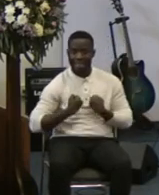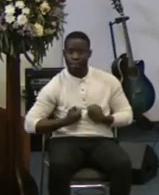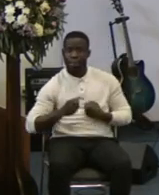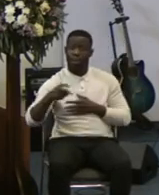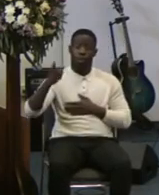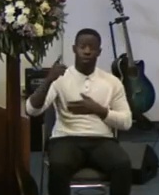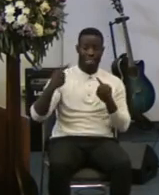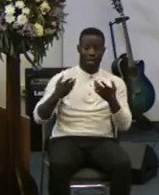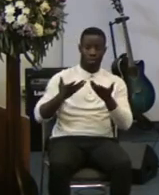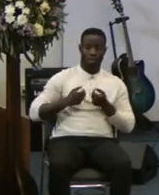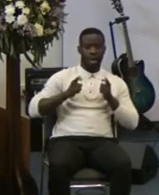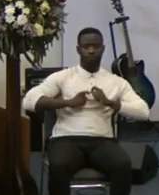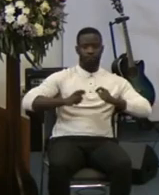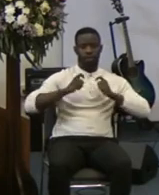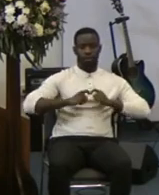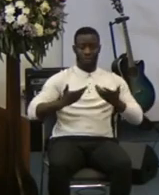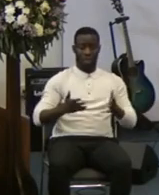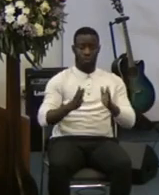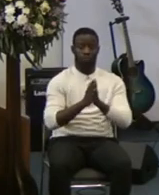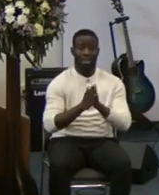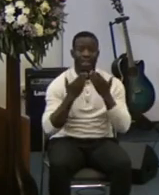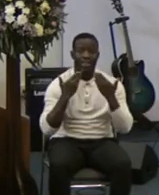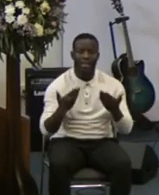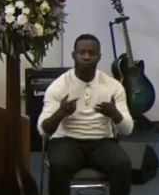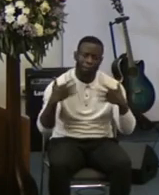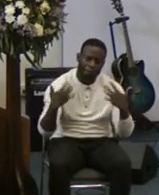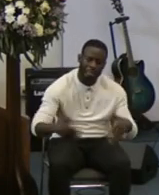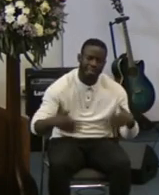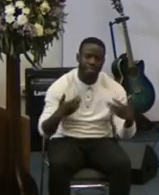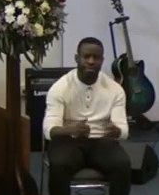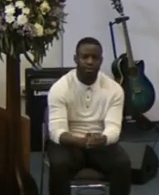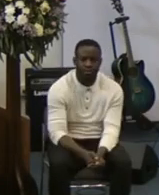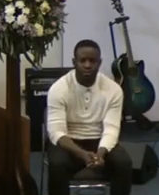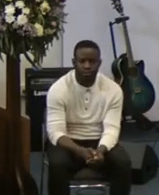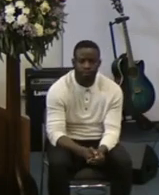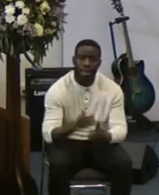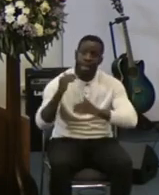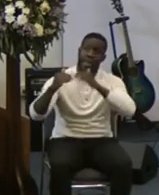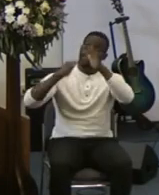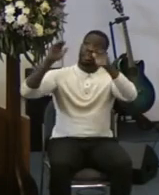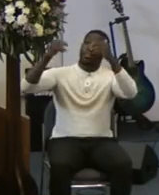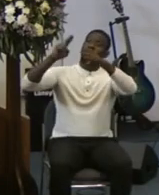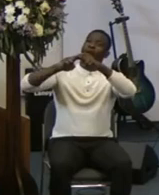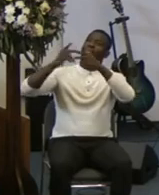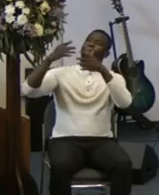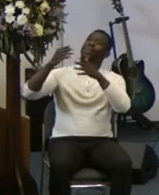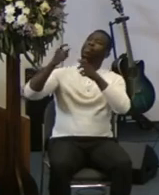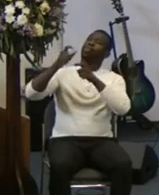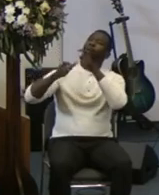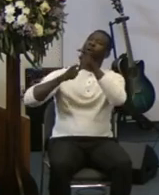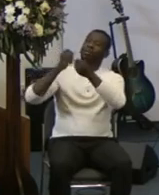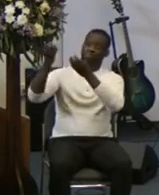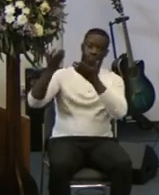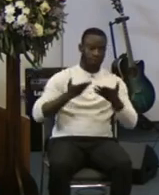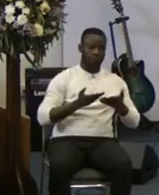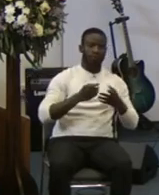that comfort. So let's just pray and thank him for his amazingness. Heavenly Father, you spoke those words to your